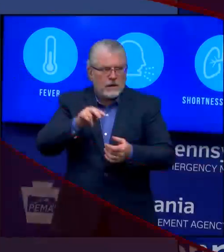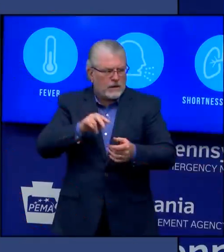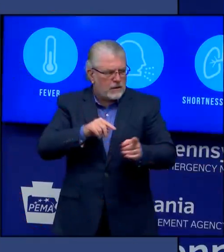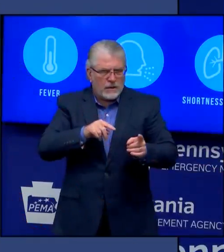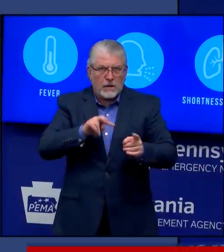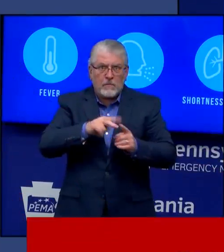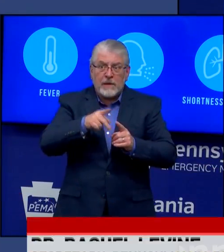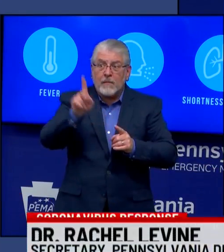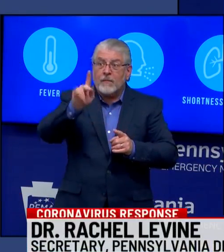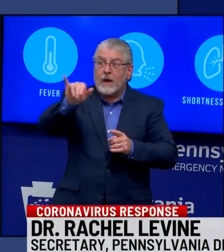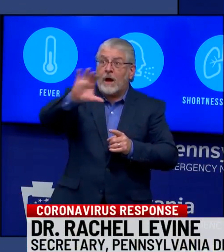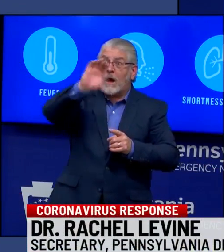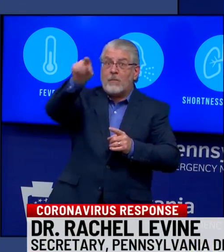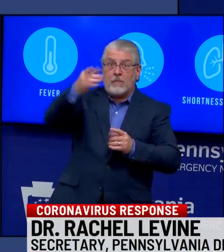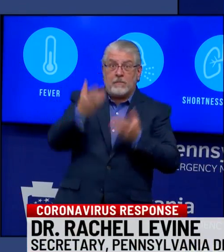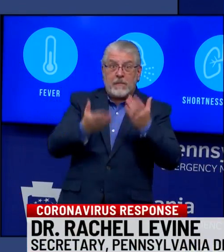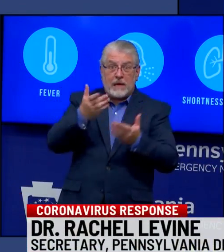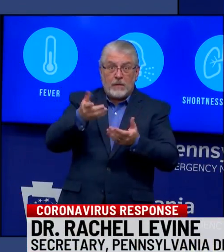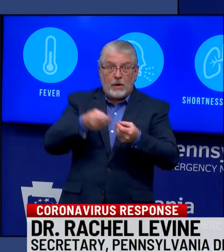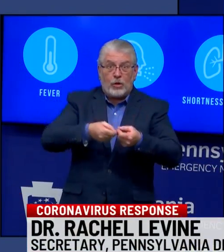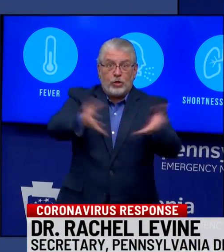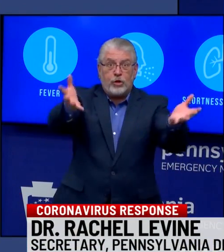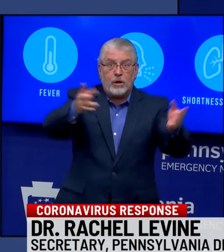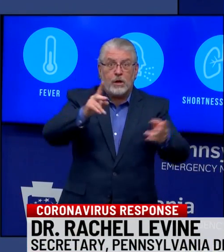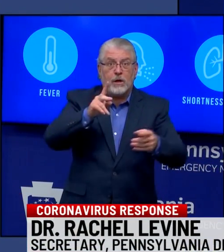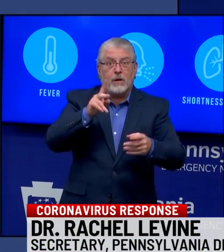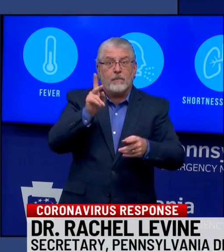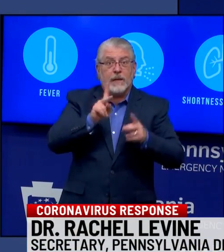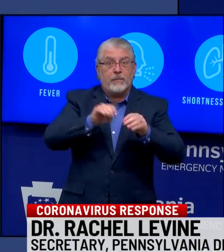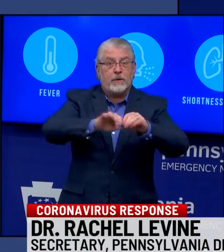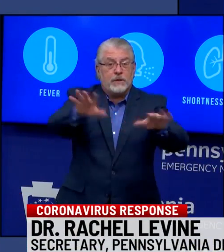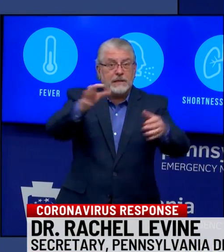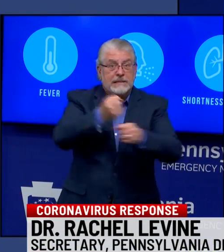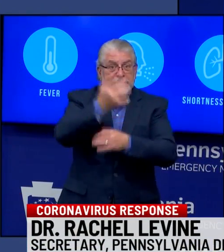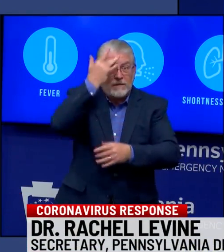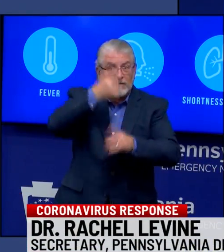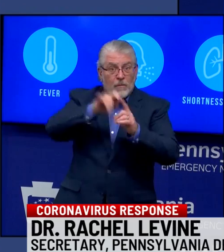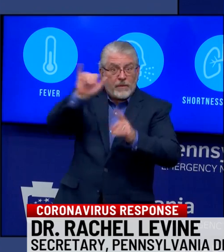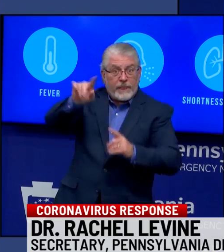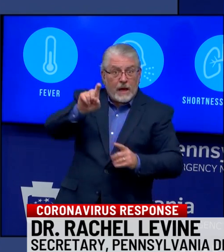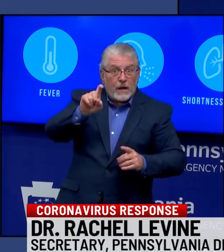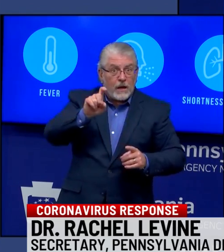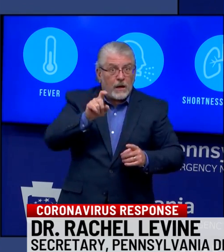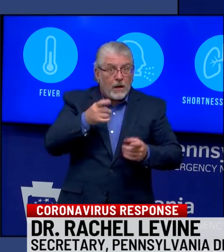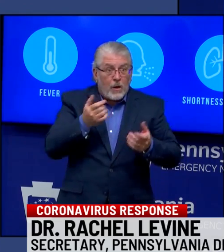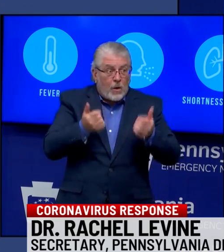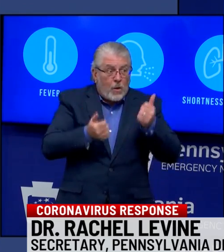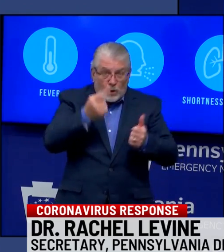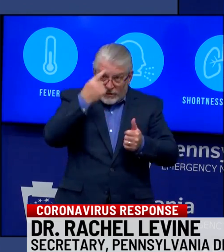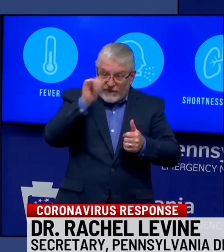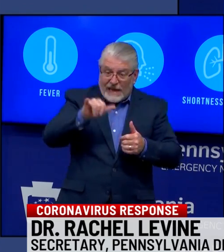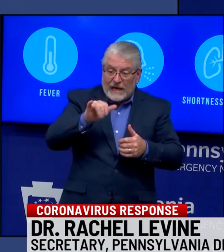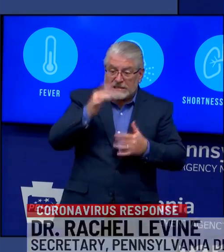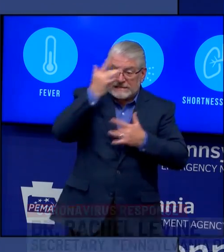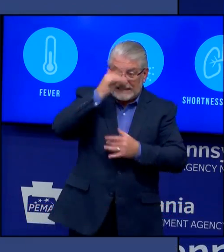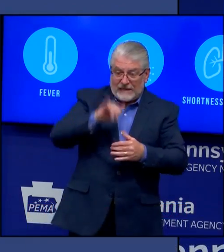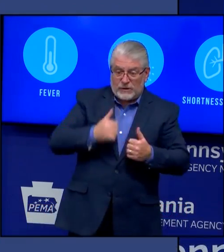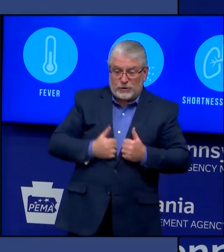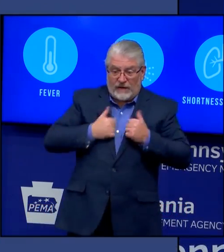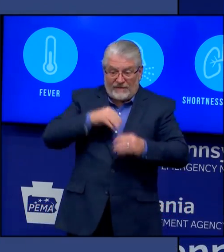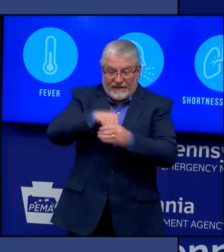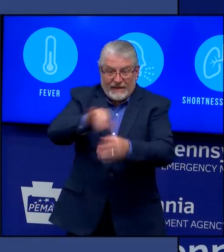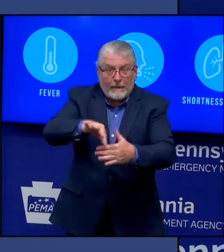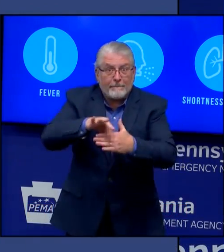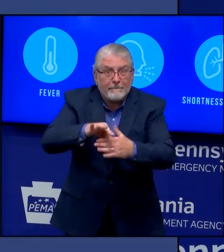There's no evidence that coronavirus could survive that freezing process. I have regular conversations